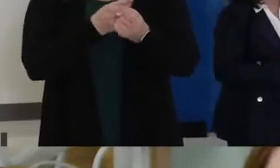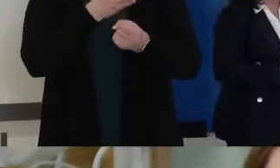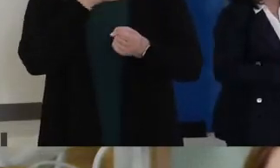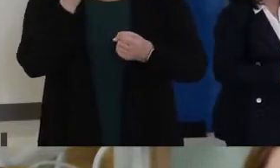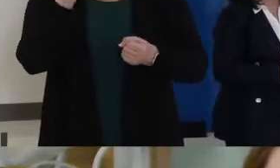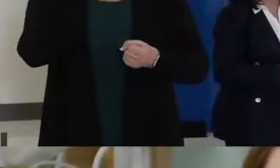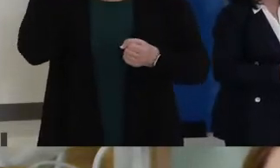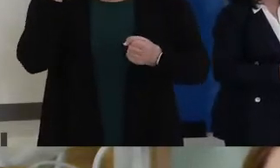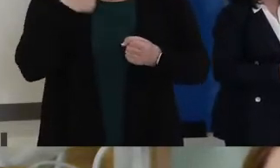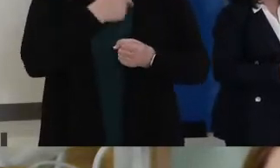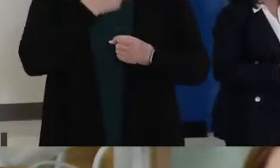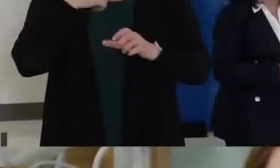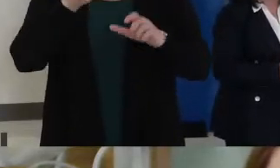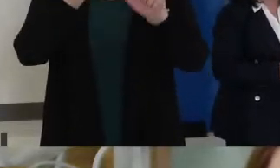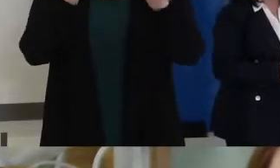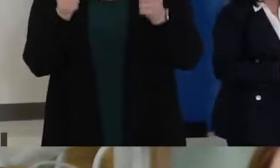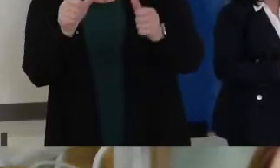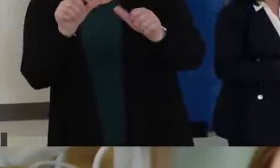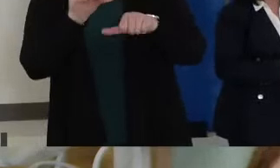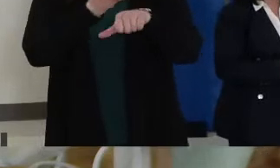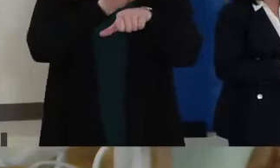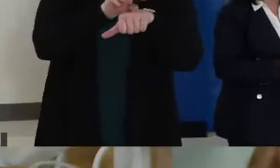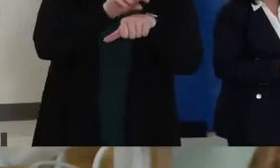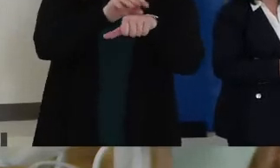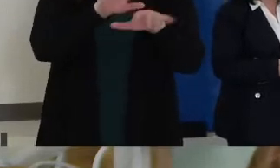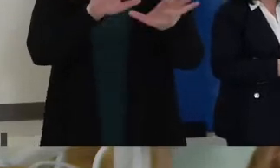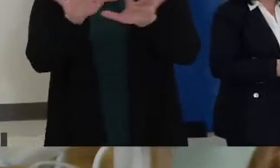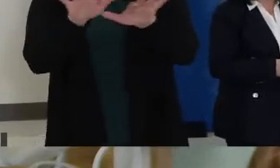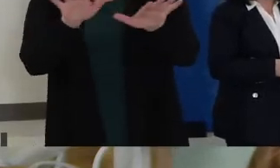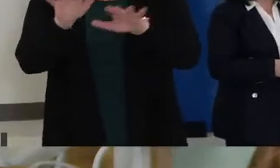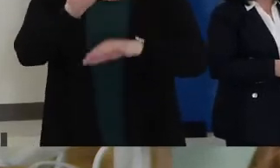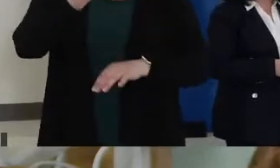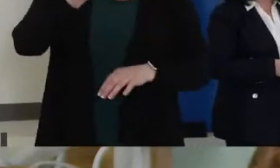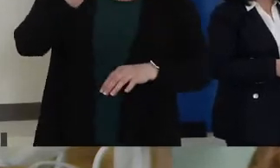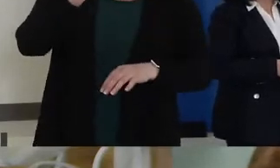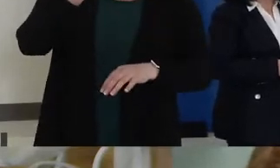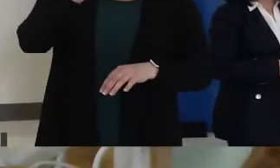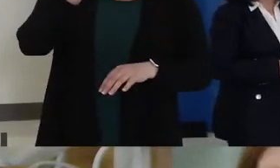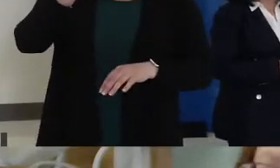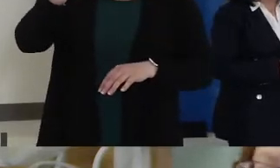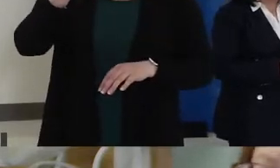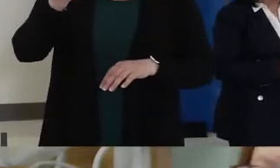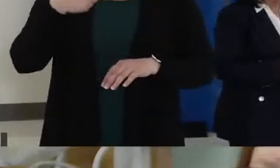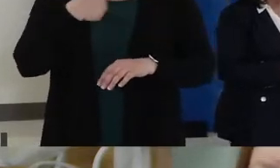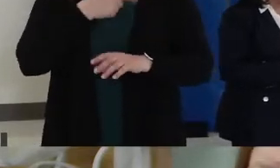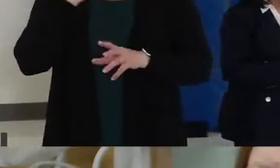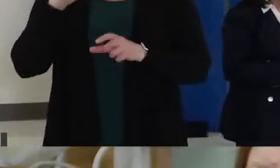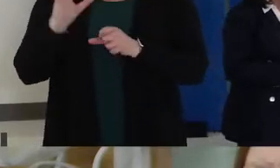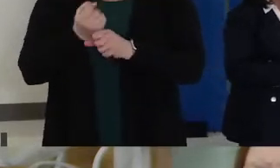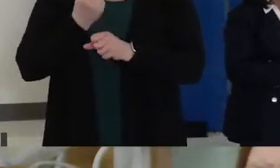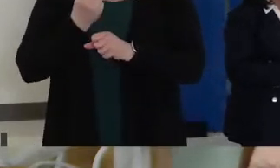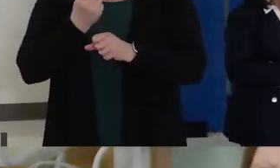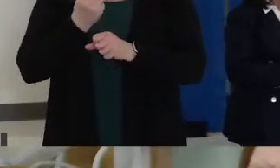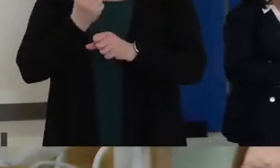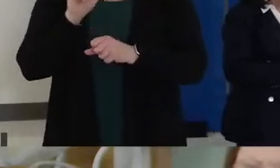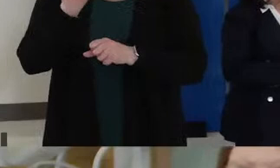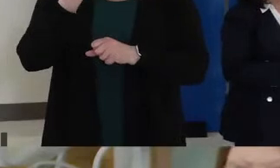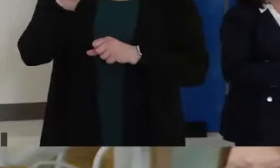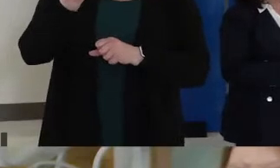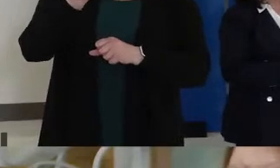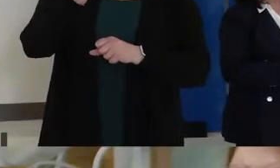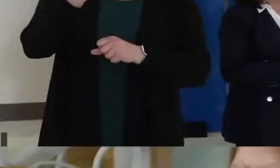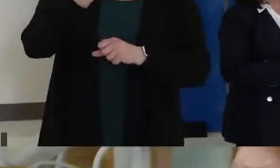others as we shape this and organize a framework. We're going to win this thing come November 2024. We're not